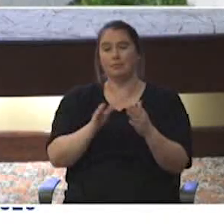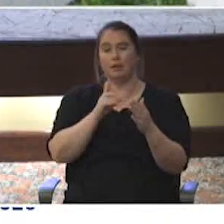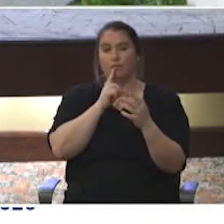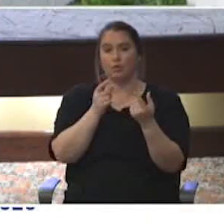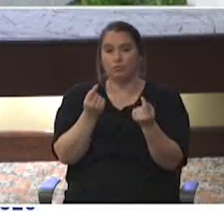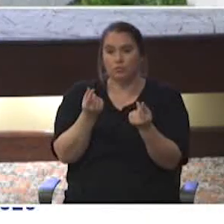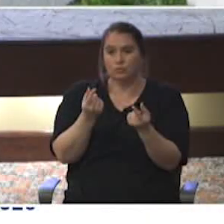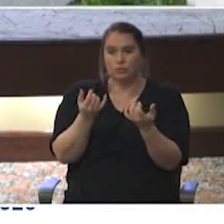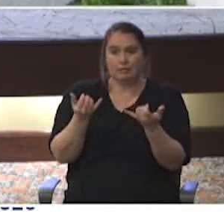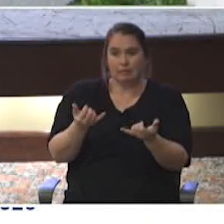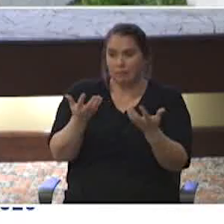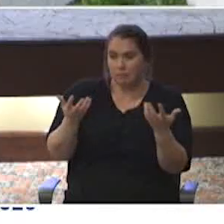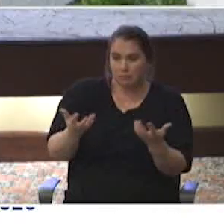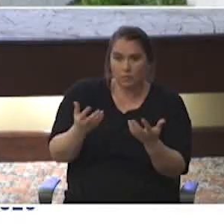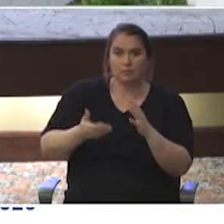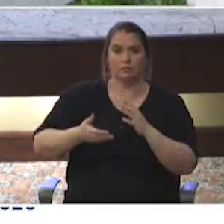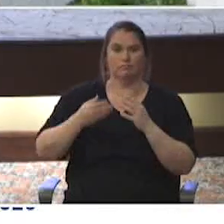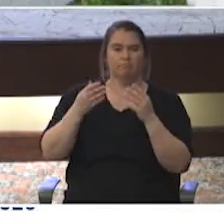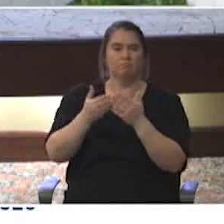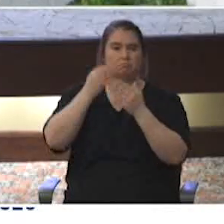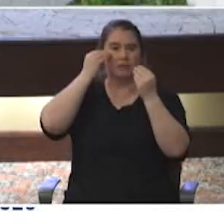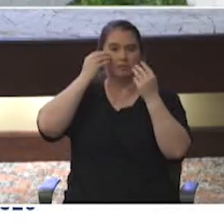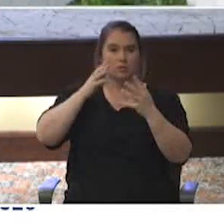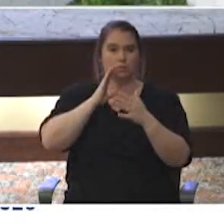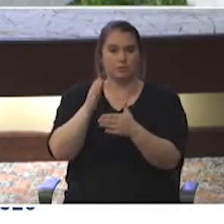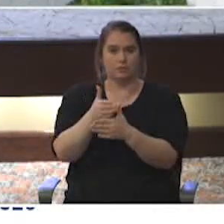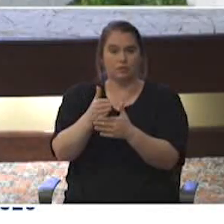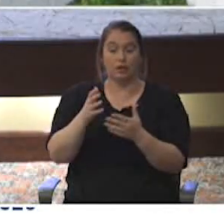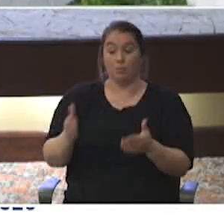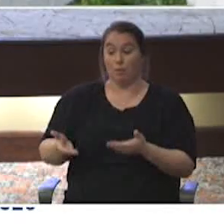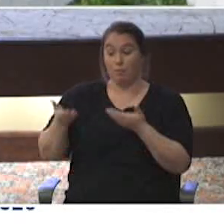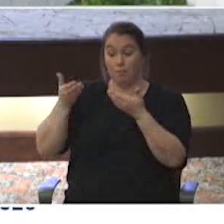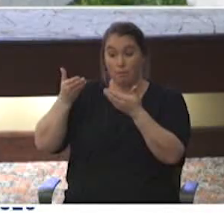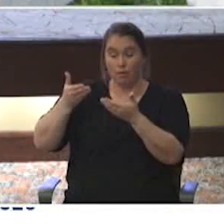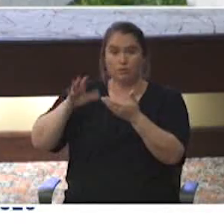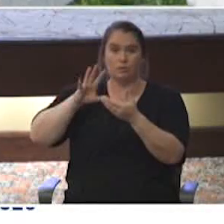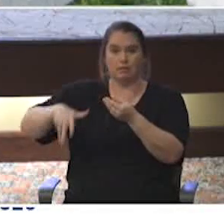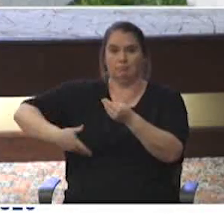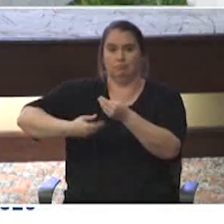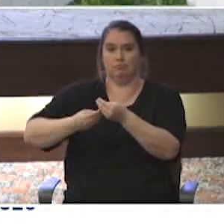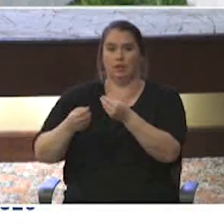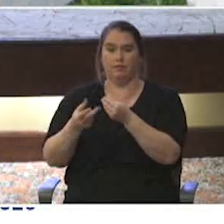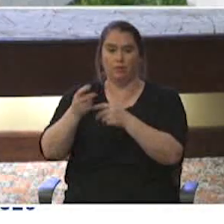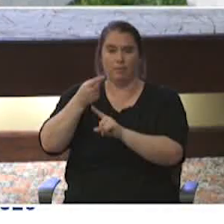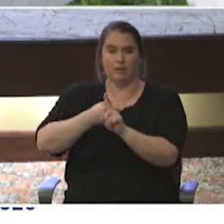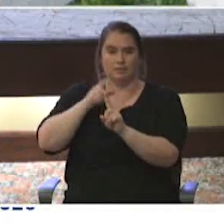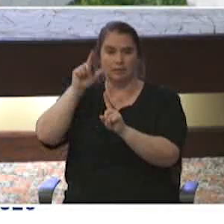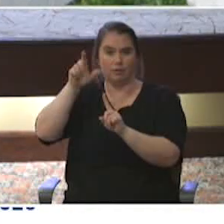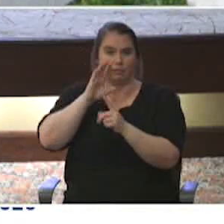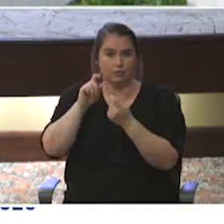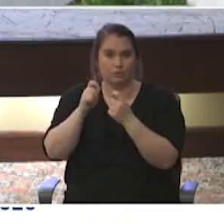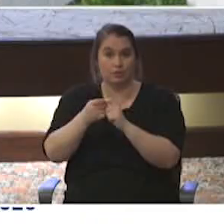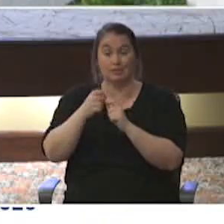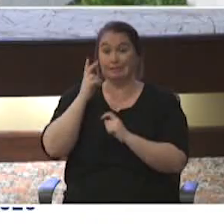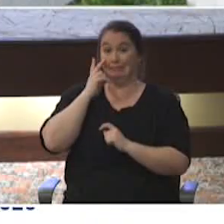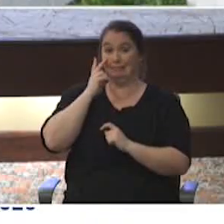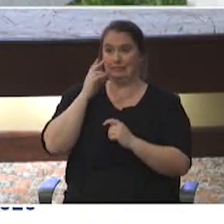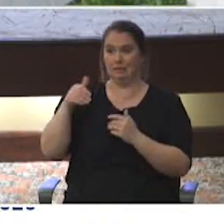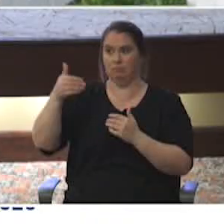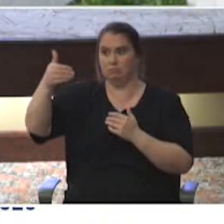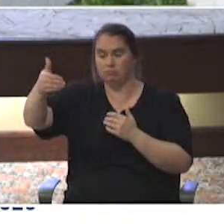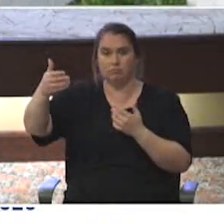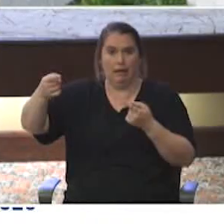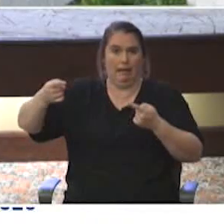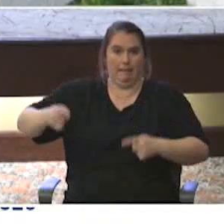has shaped the draft, and the steps ahead toward a proposed adoption in the coming months, timed with the site marketing in the Barron's Branch